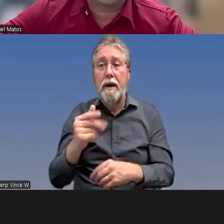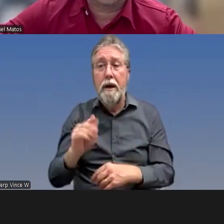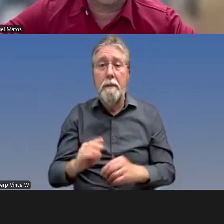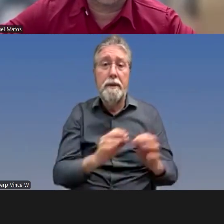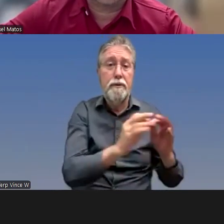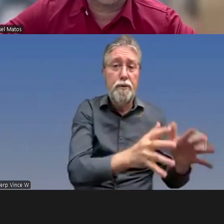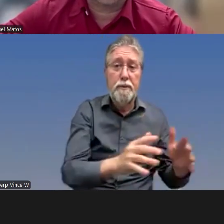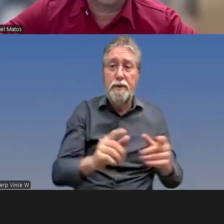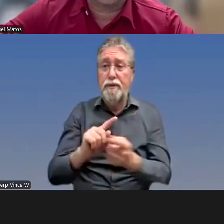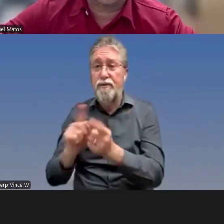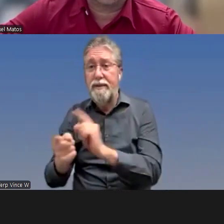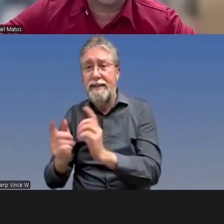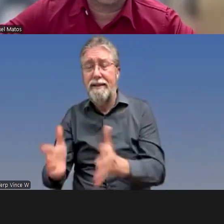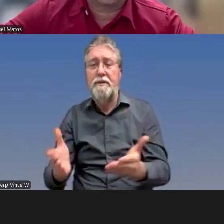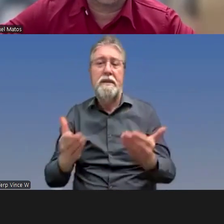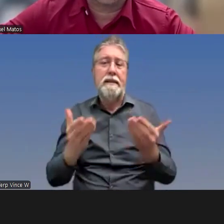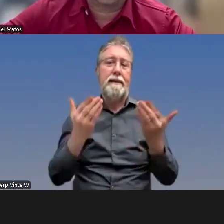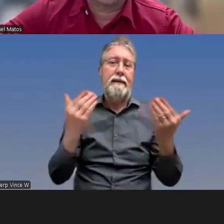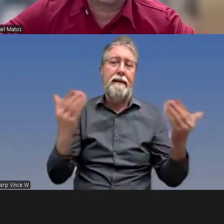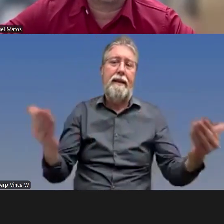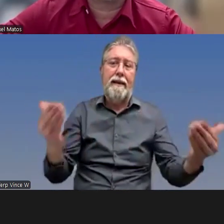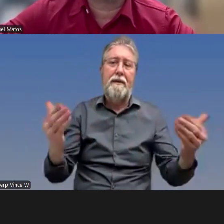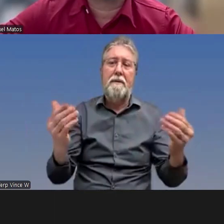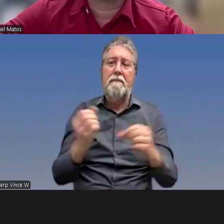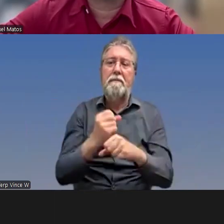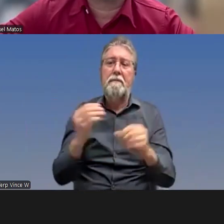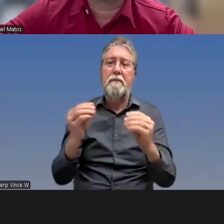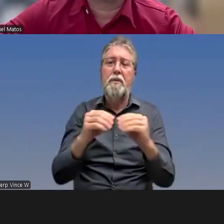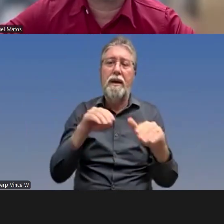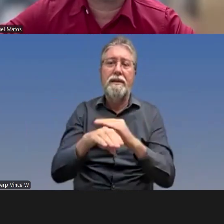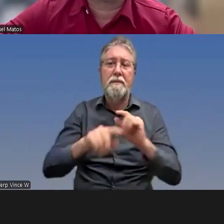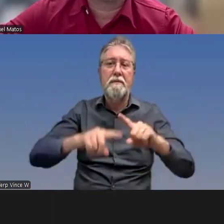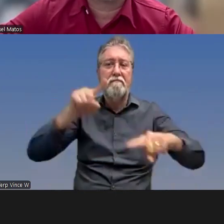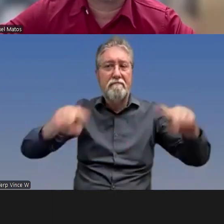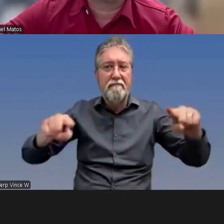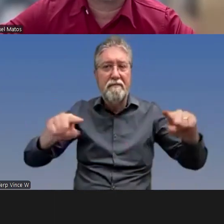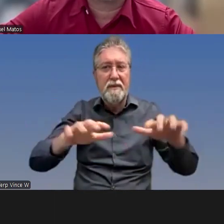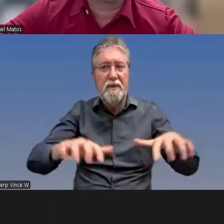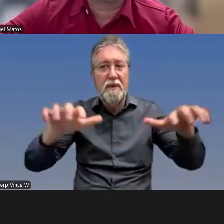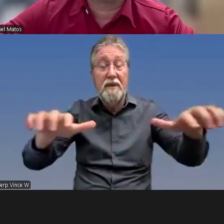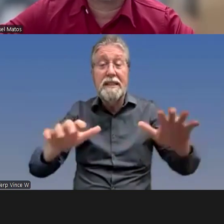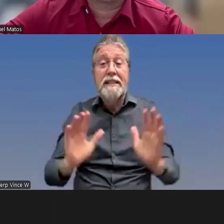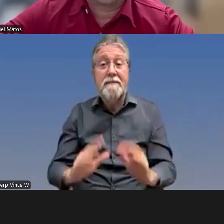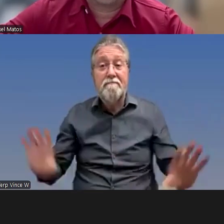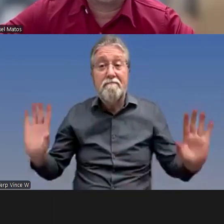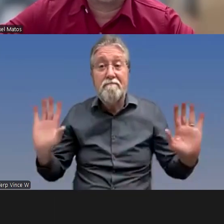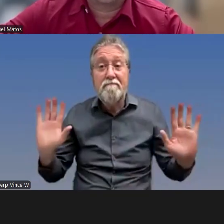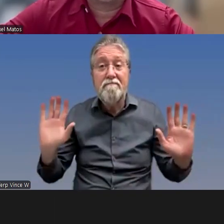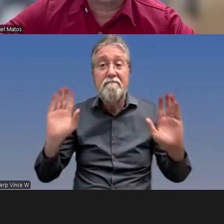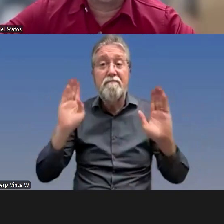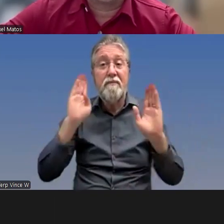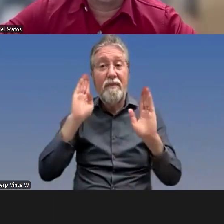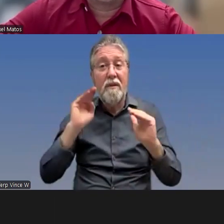thank you for making this talk more accessible to different audiences. So without further ado, we hope you have a